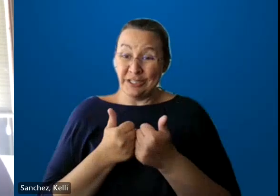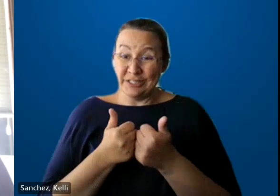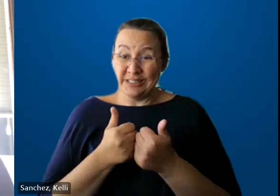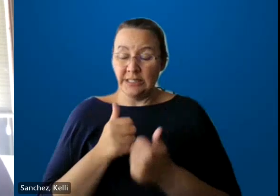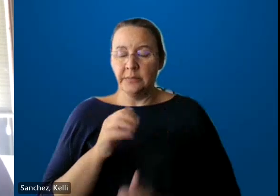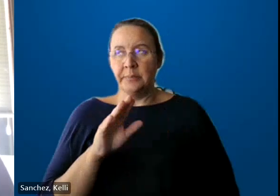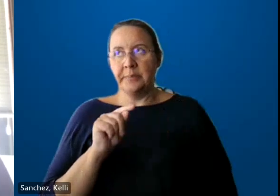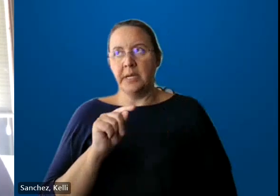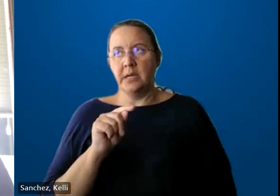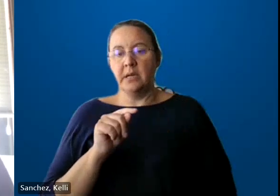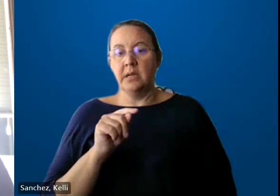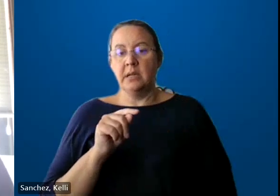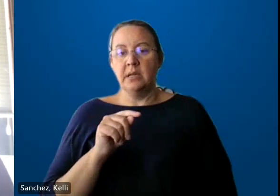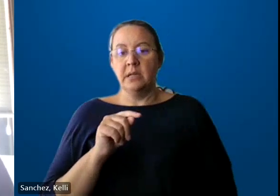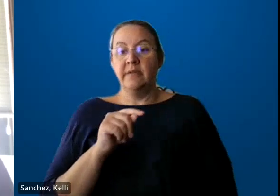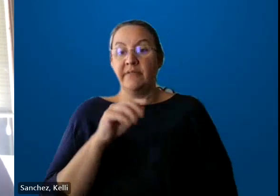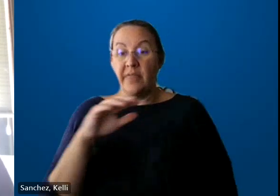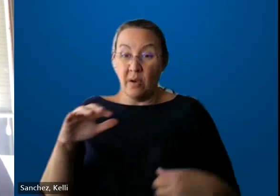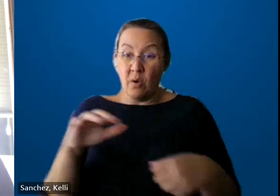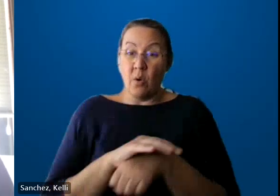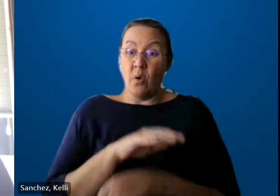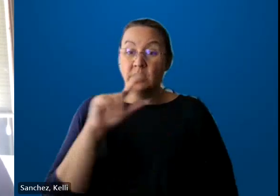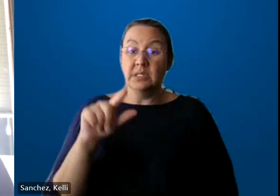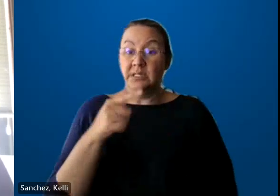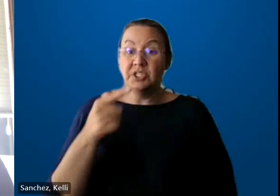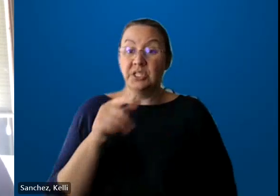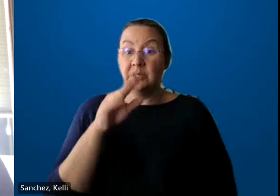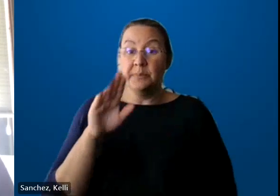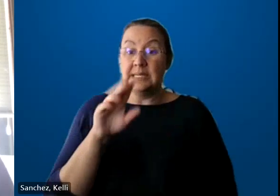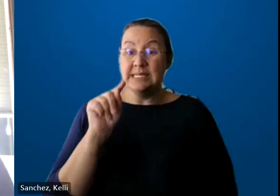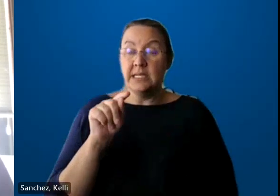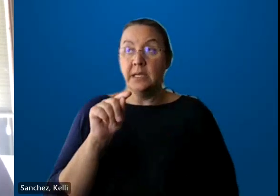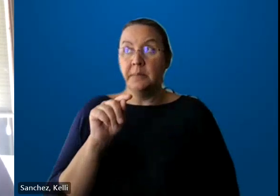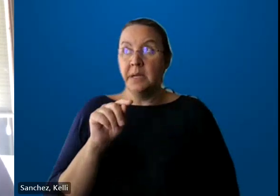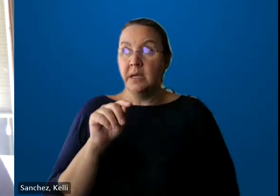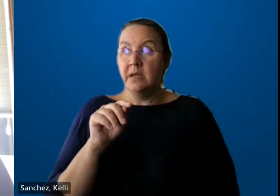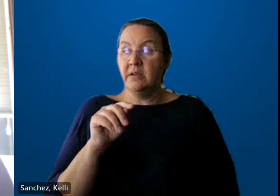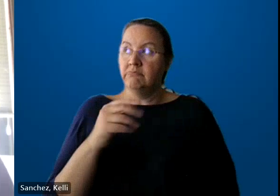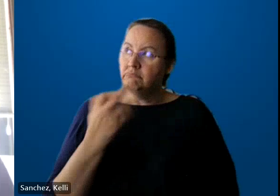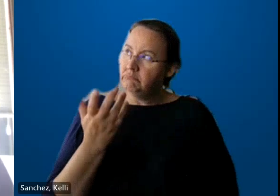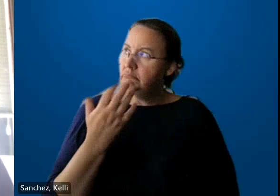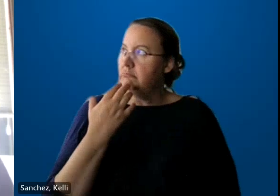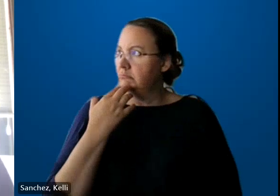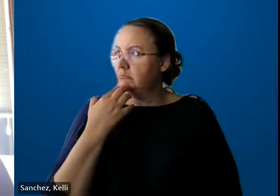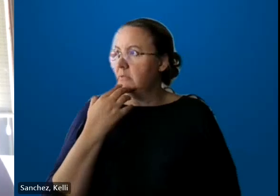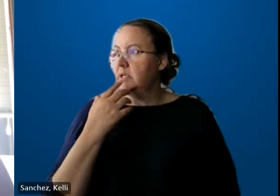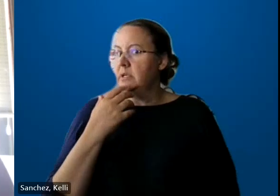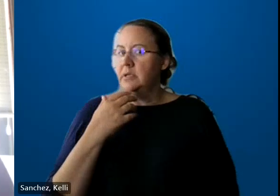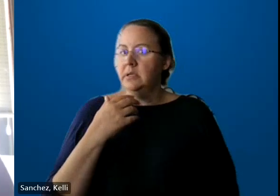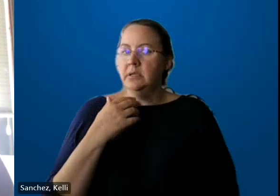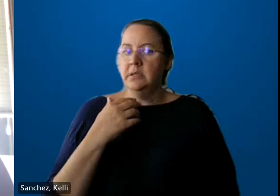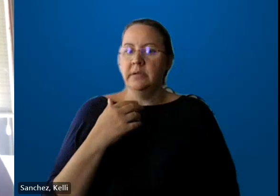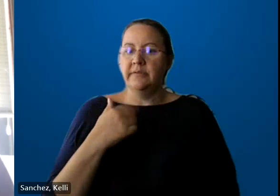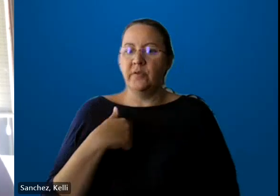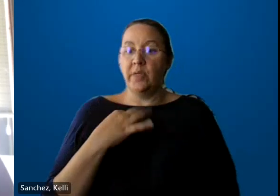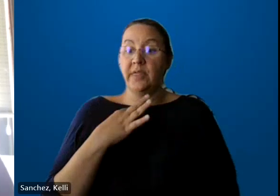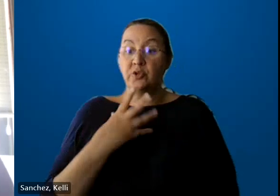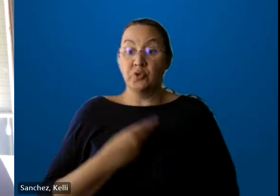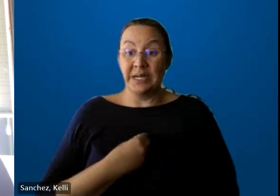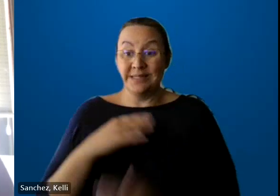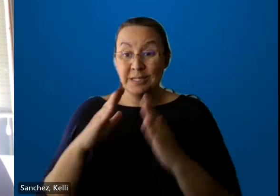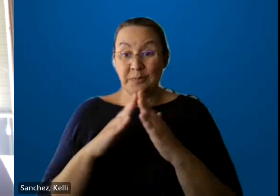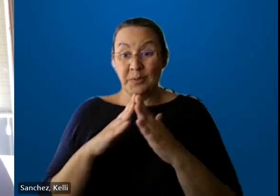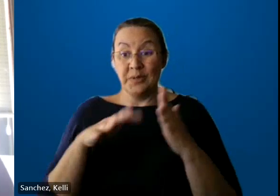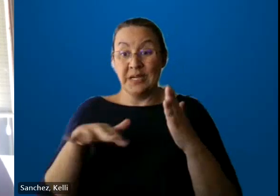but for the whole LGBT, but I will say for my letter, the trans, I